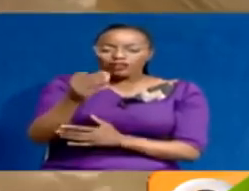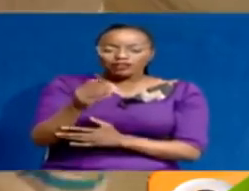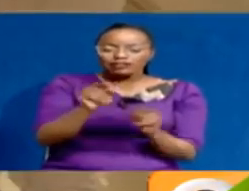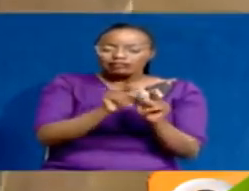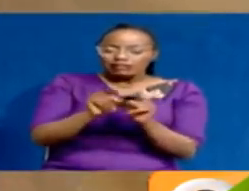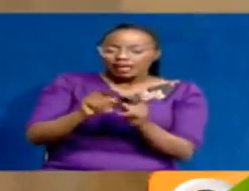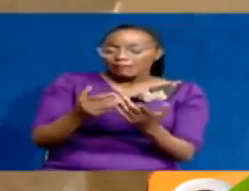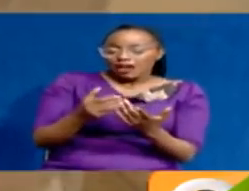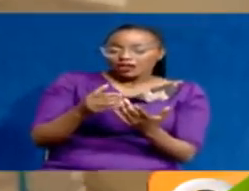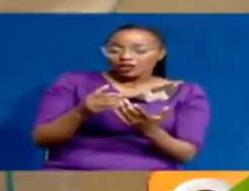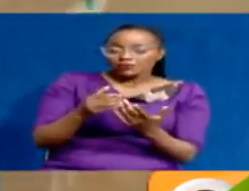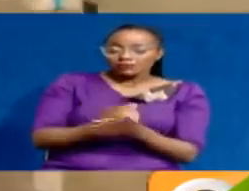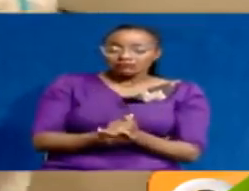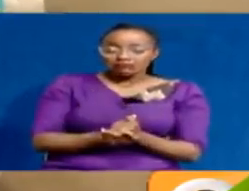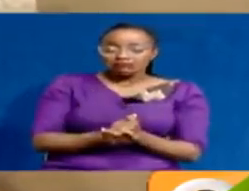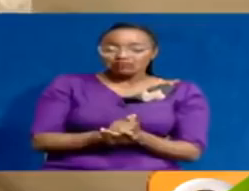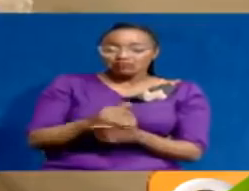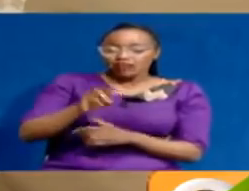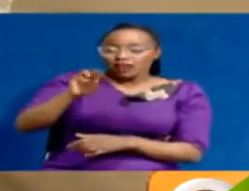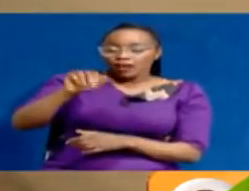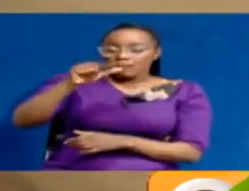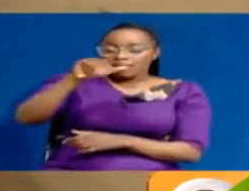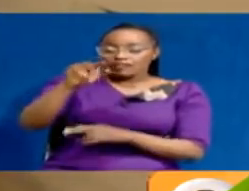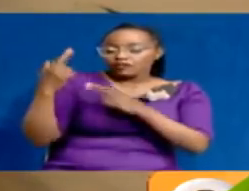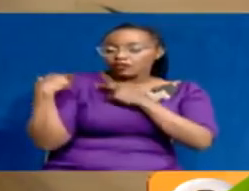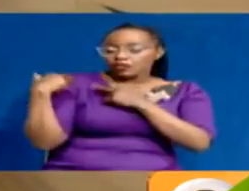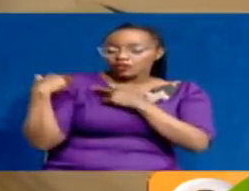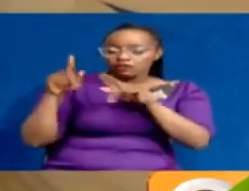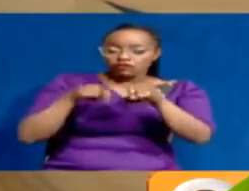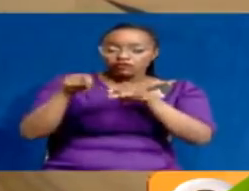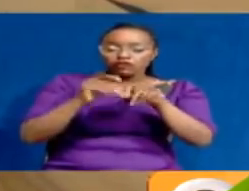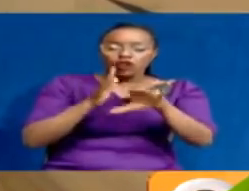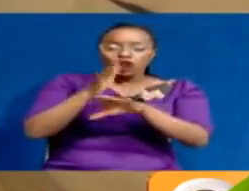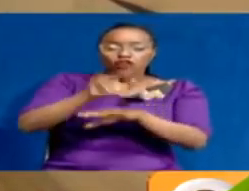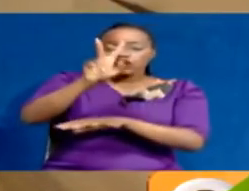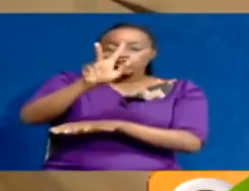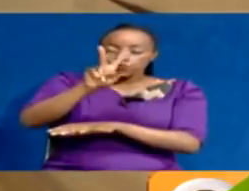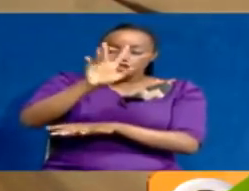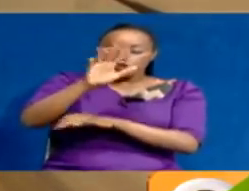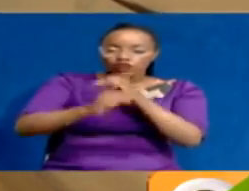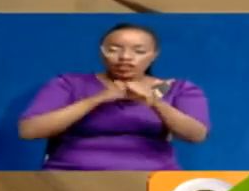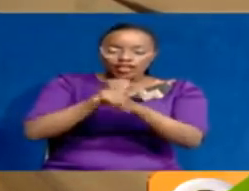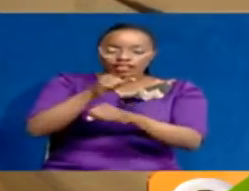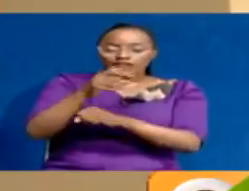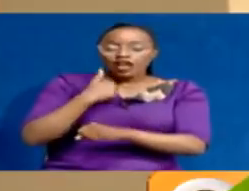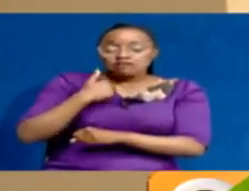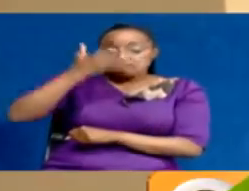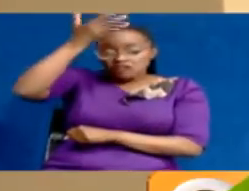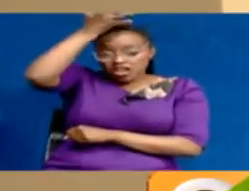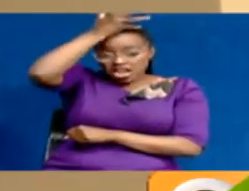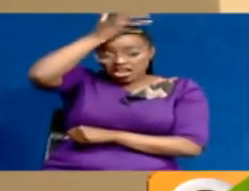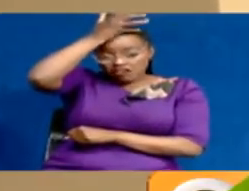Republic. Maggie manages the East Wing. With over 25 years under her belt as a